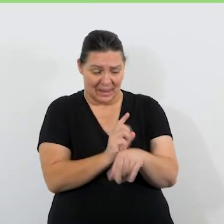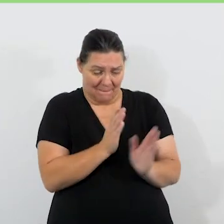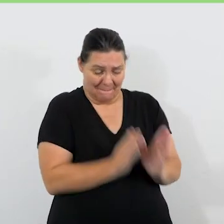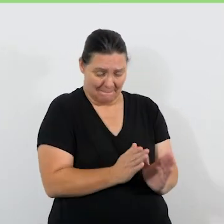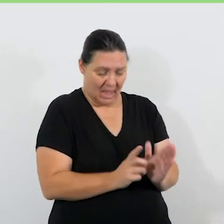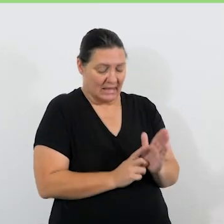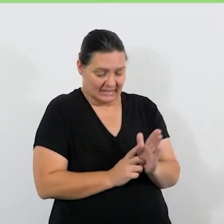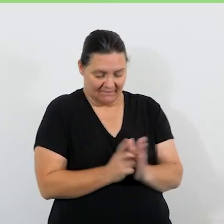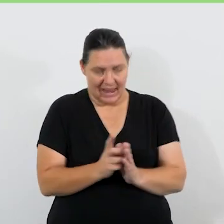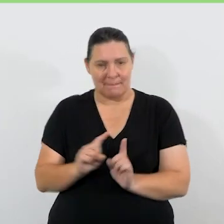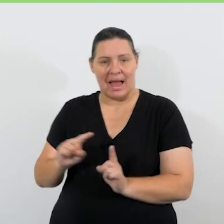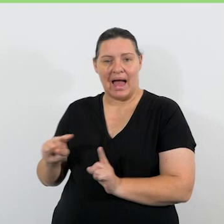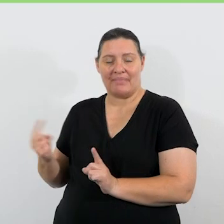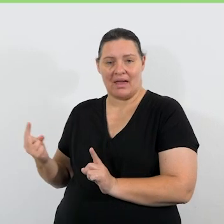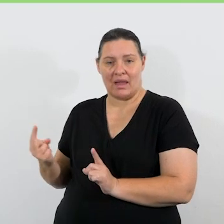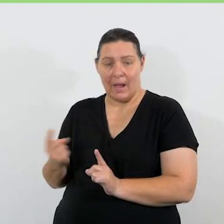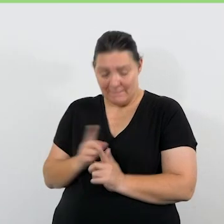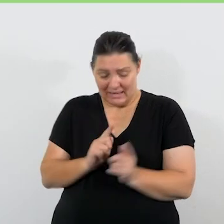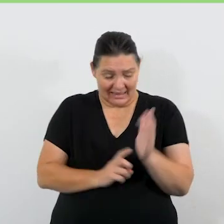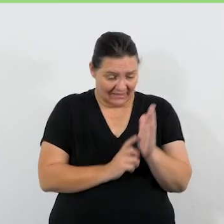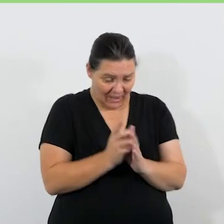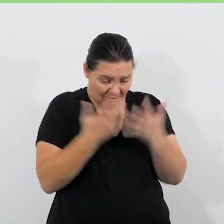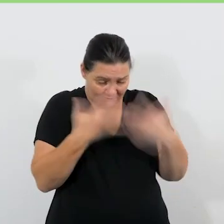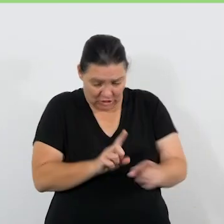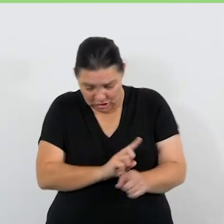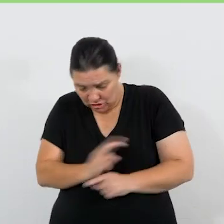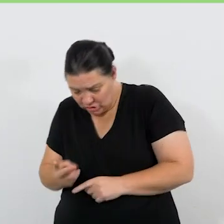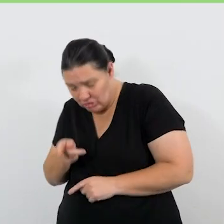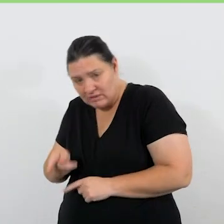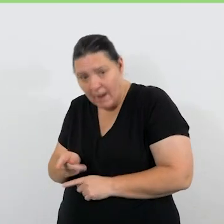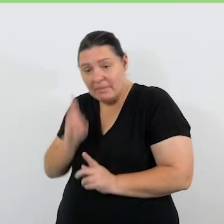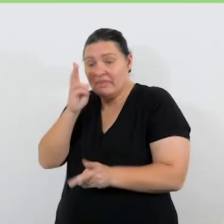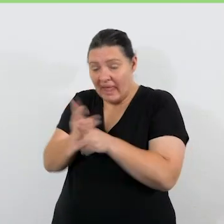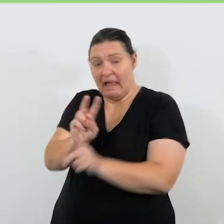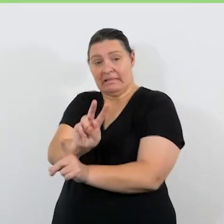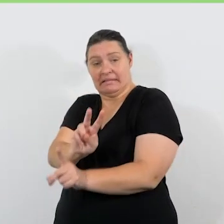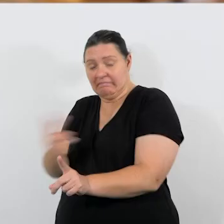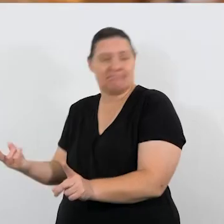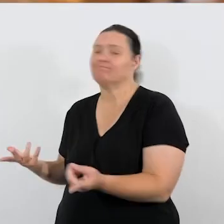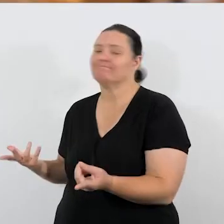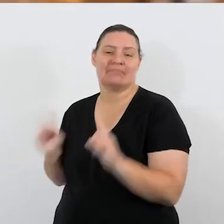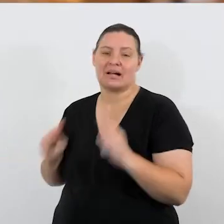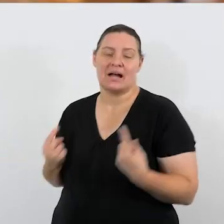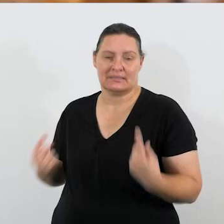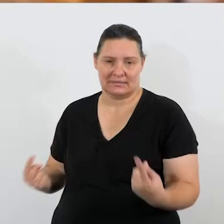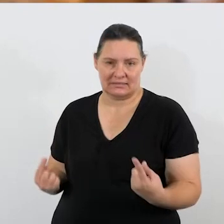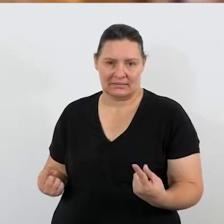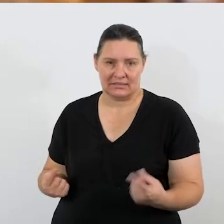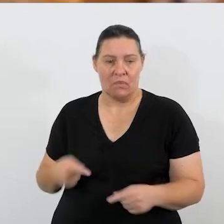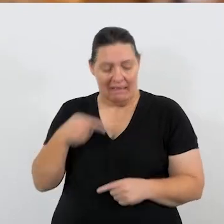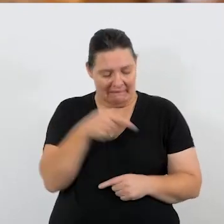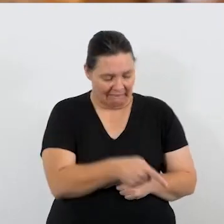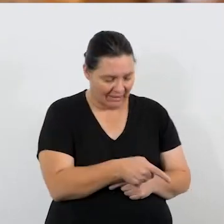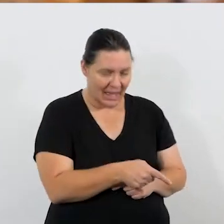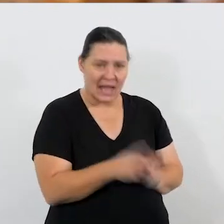they develop into different cells. And this is because, if you remember, we said stem cells are unspecialized. So